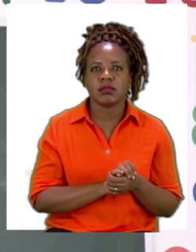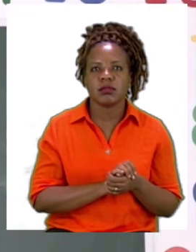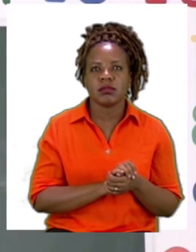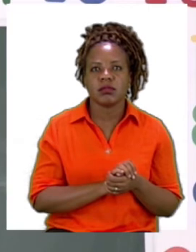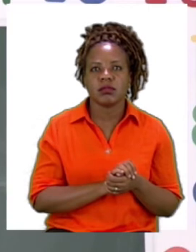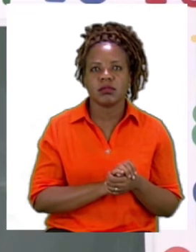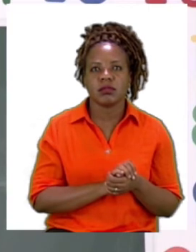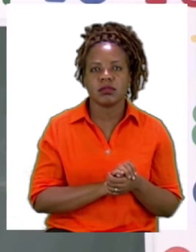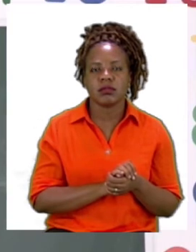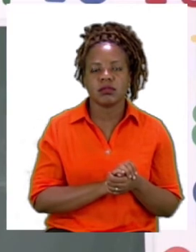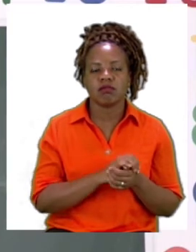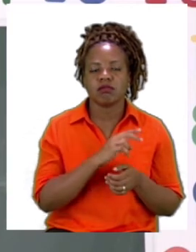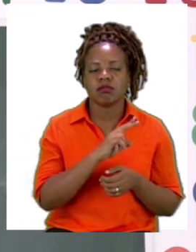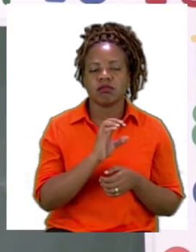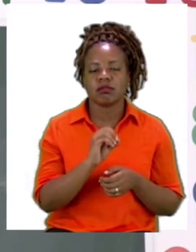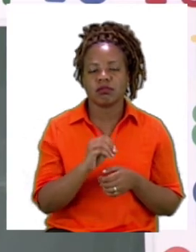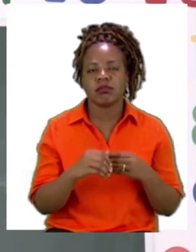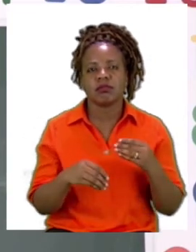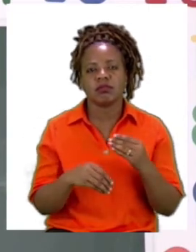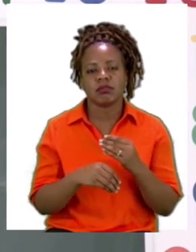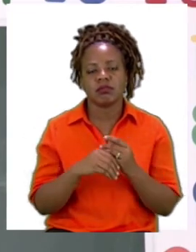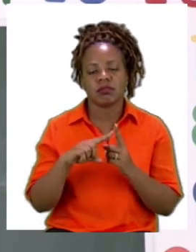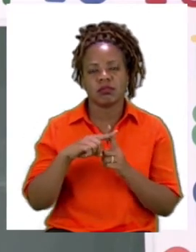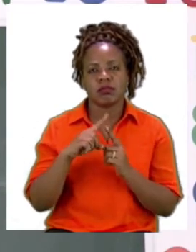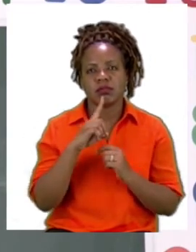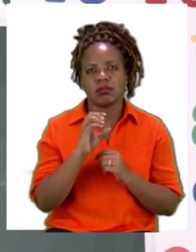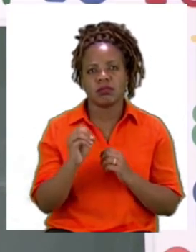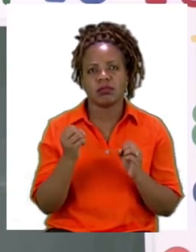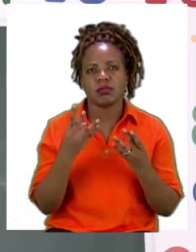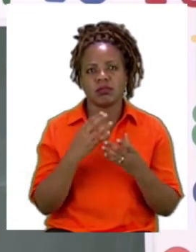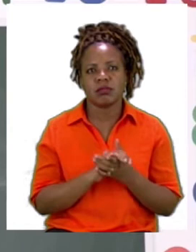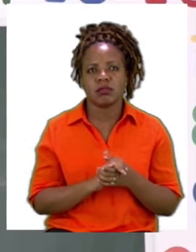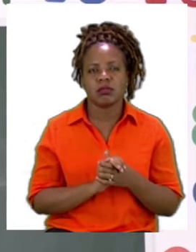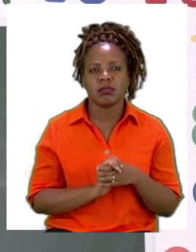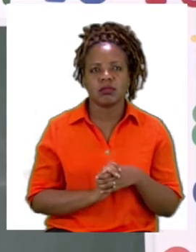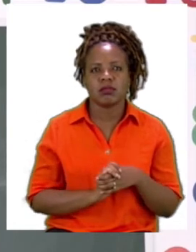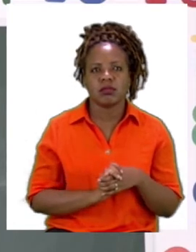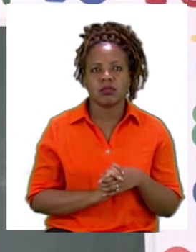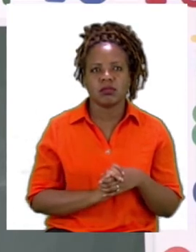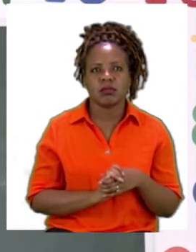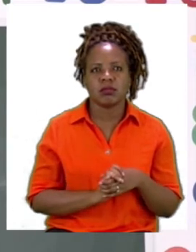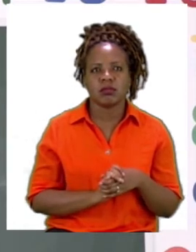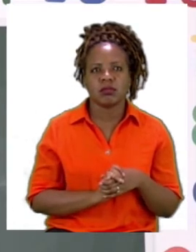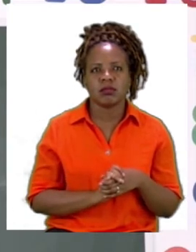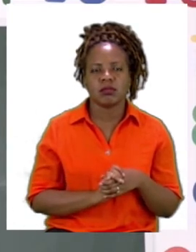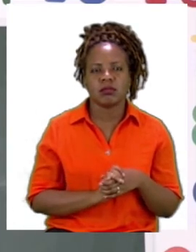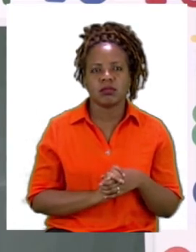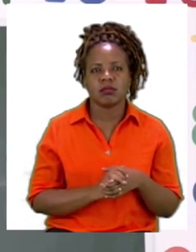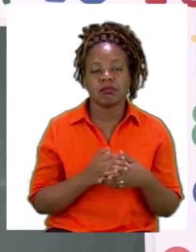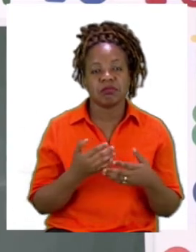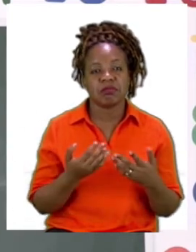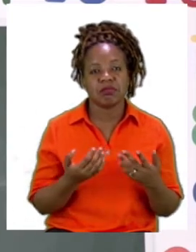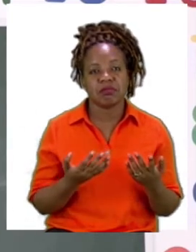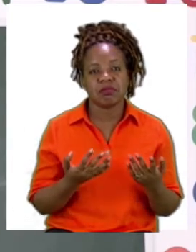20 plus 10. Now what is 20 plus 10? Well, if you're clever